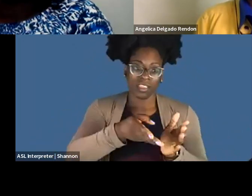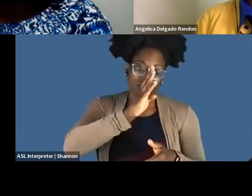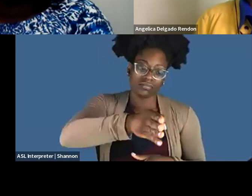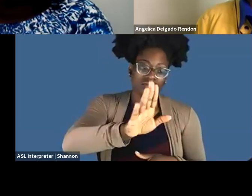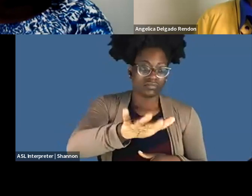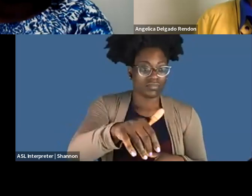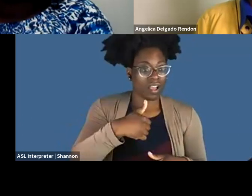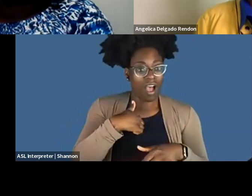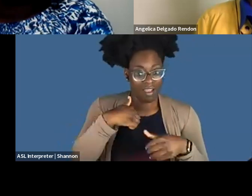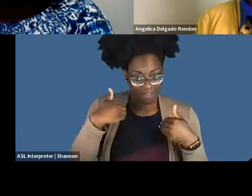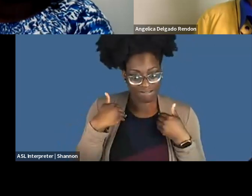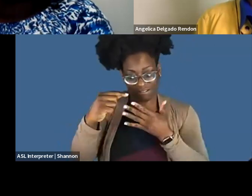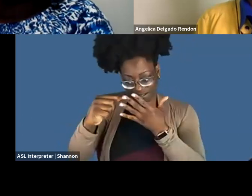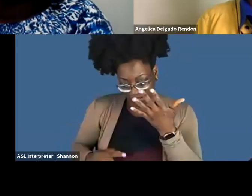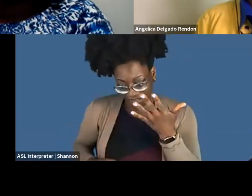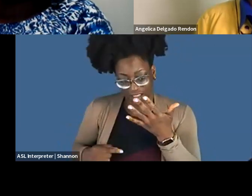need. And